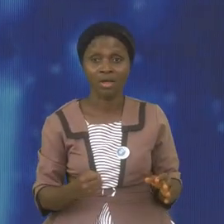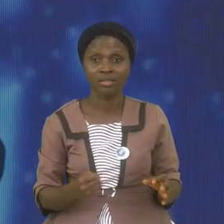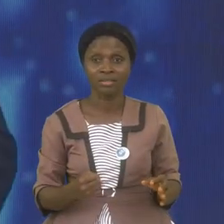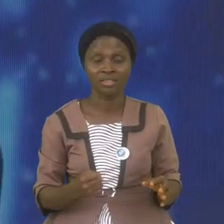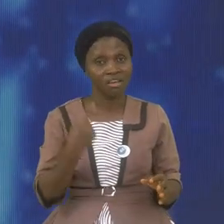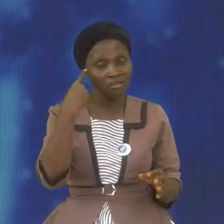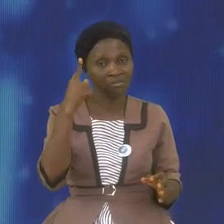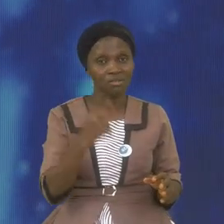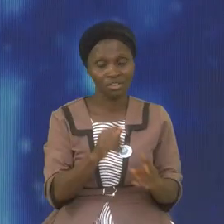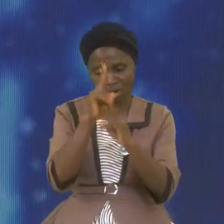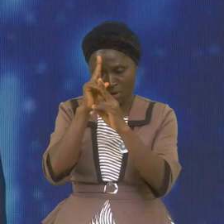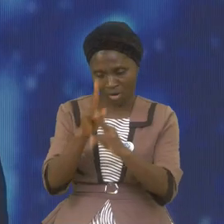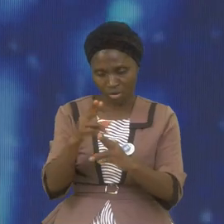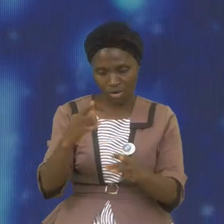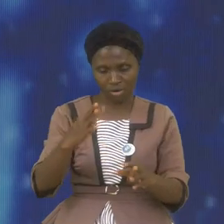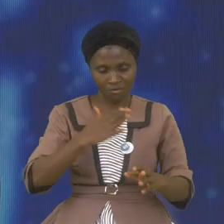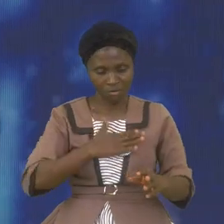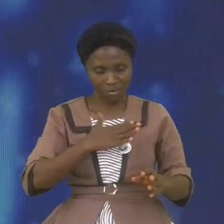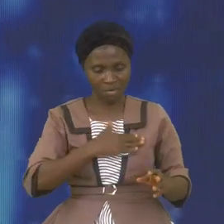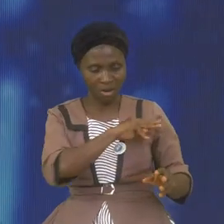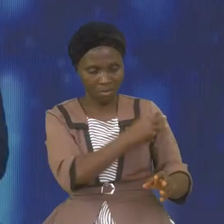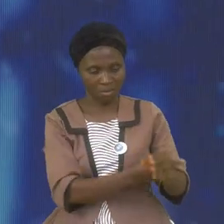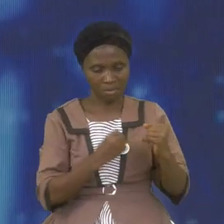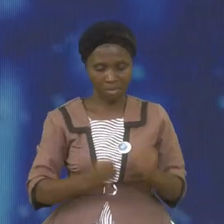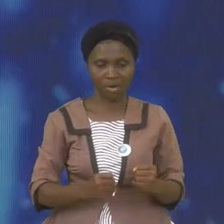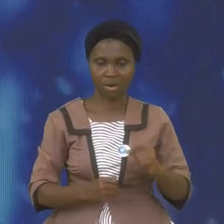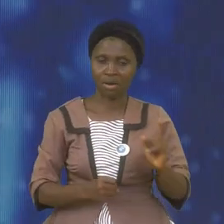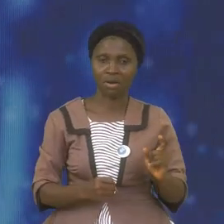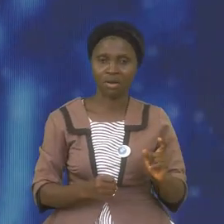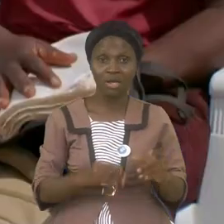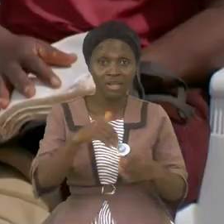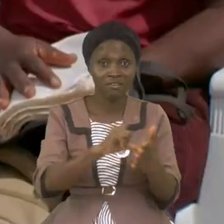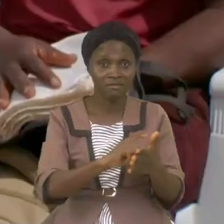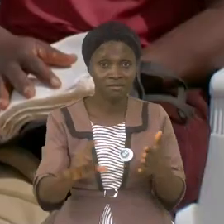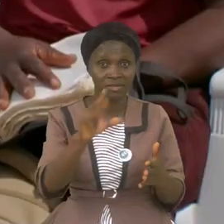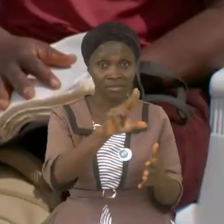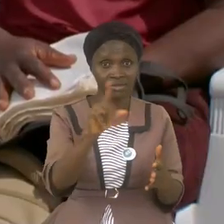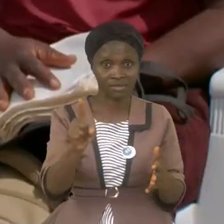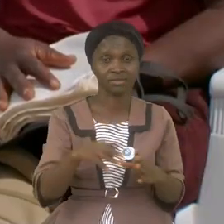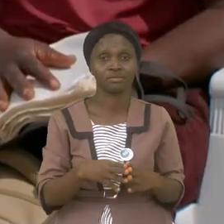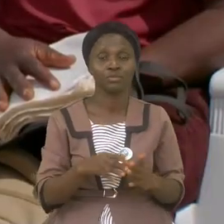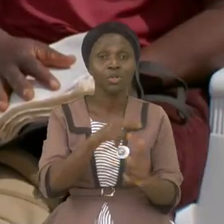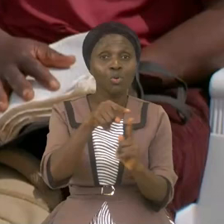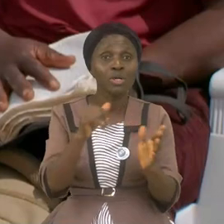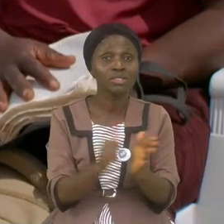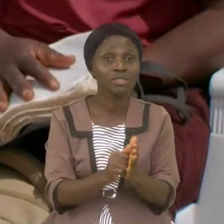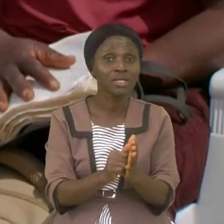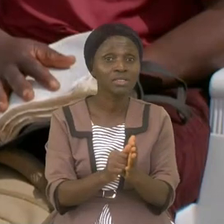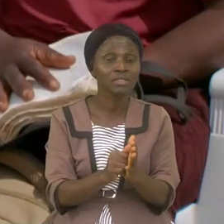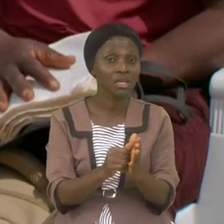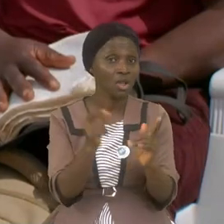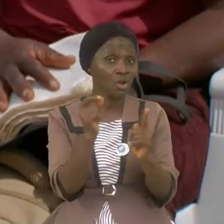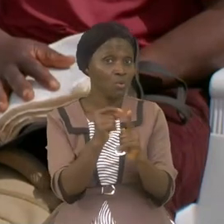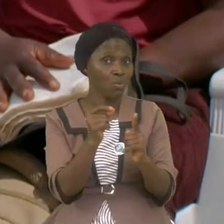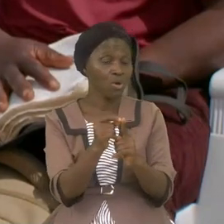honor of my majesty? Look at verse 31. When that word came out of him